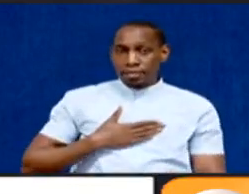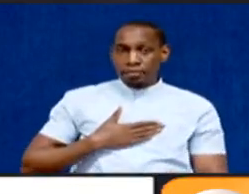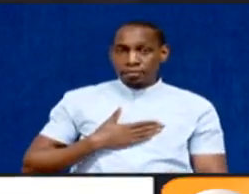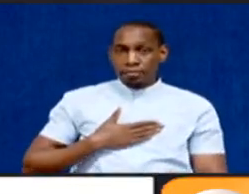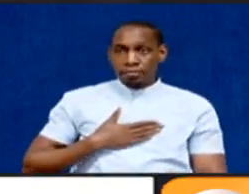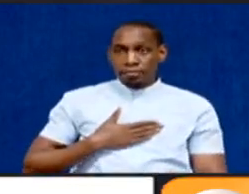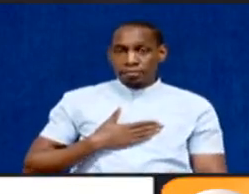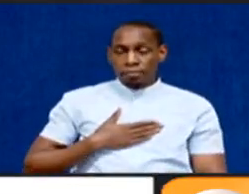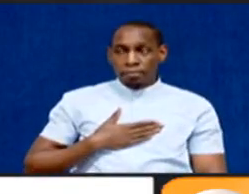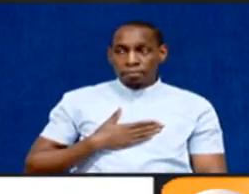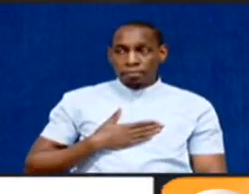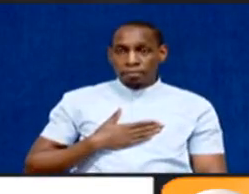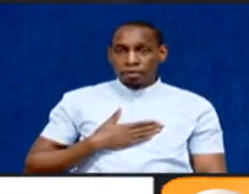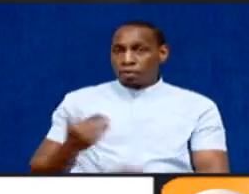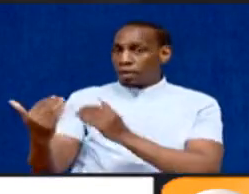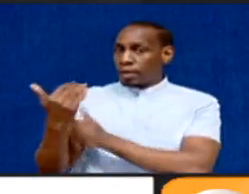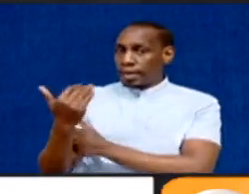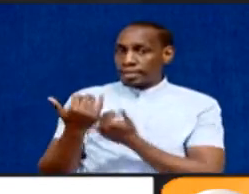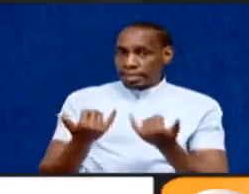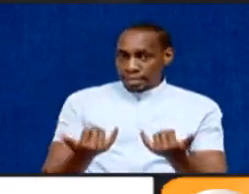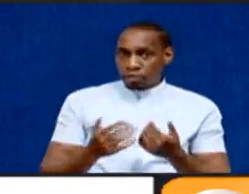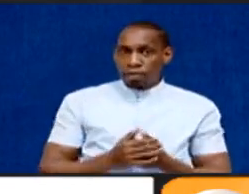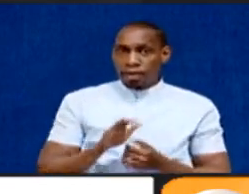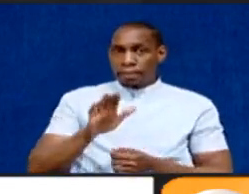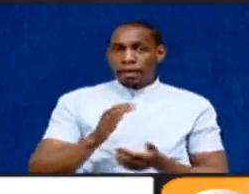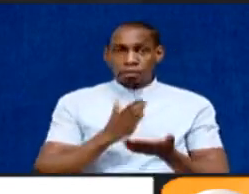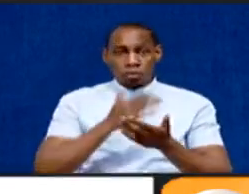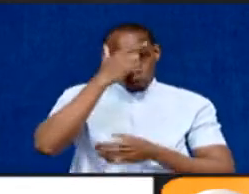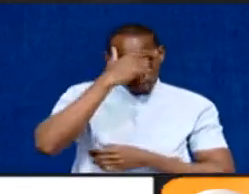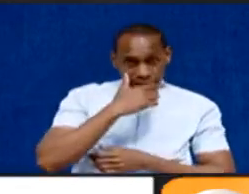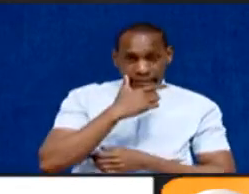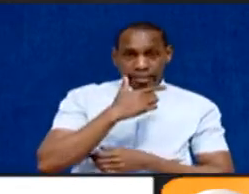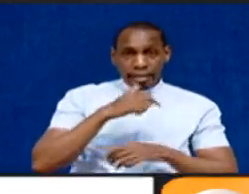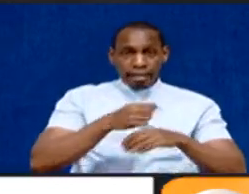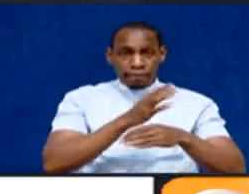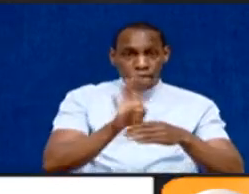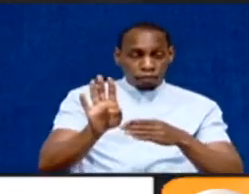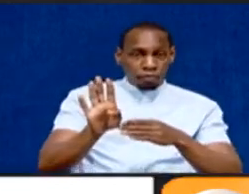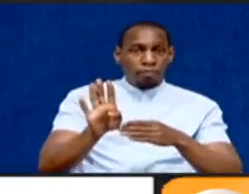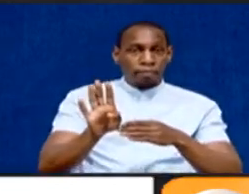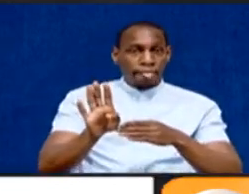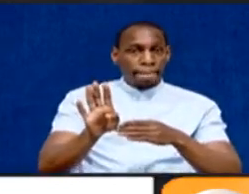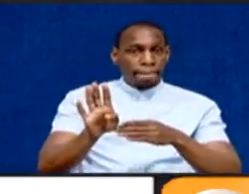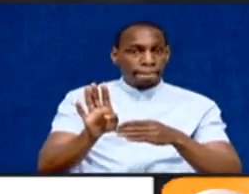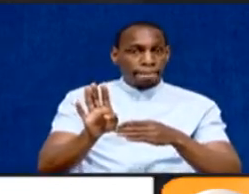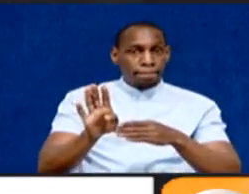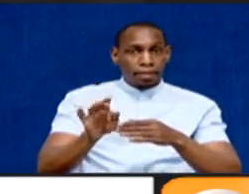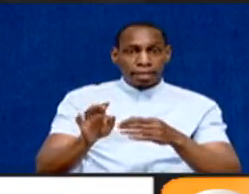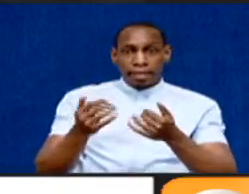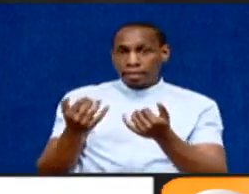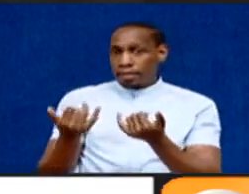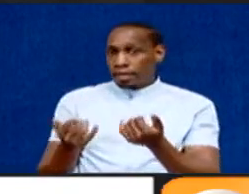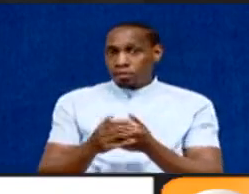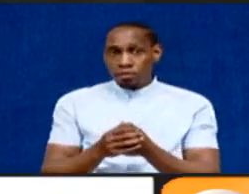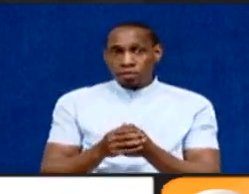actually used to ask me, now, you lost your sight when you were in Form 4 and you're